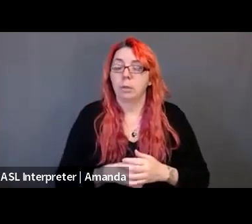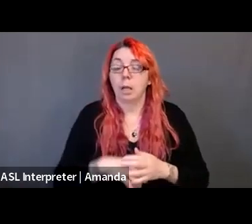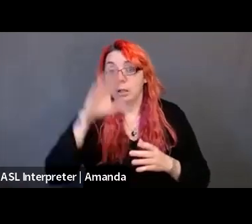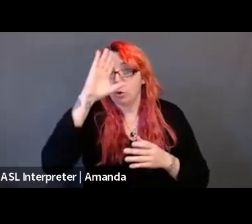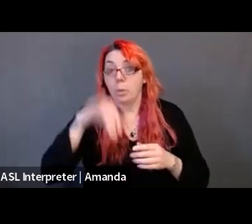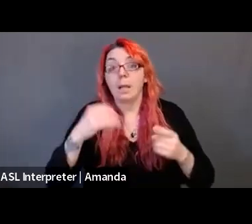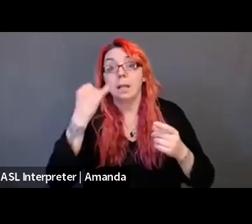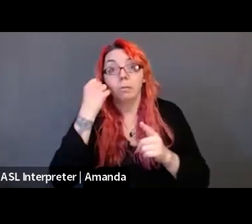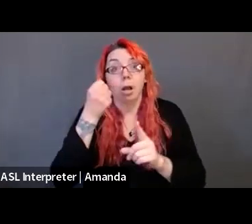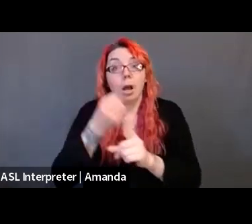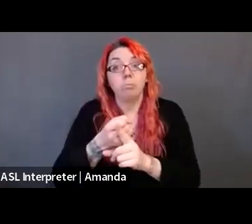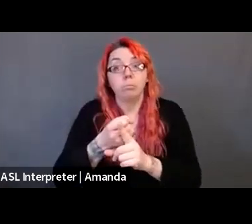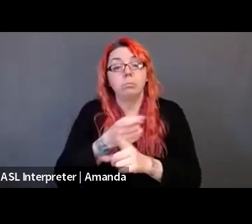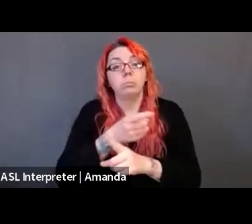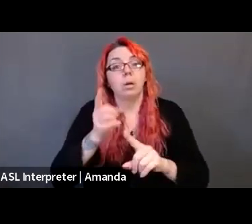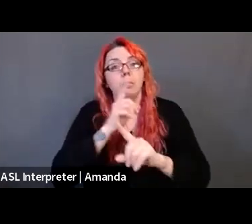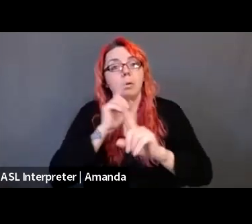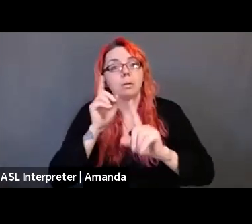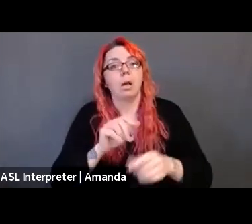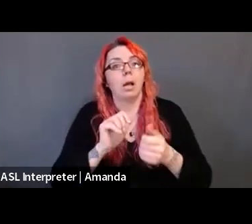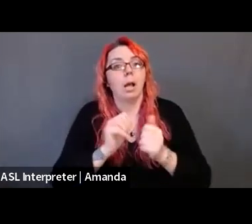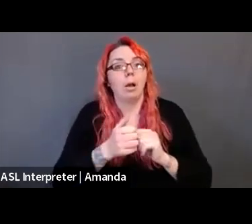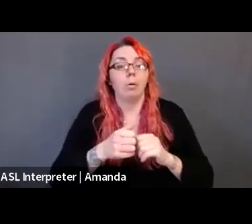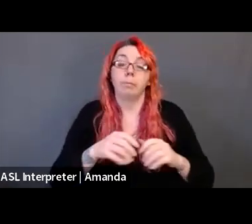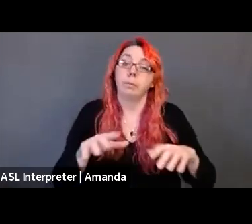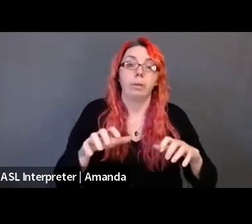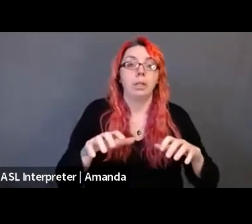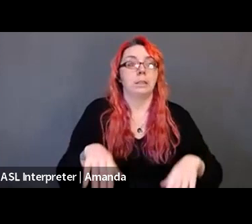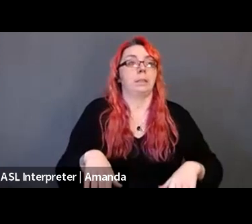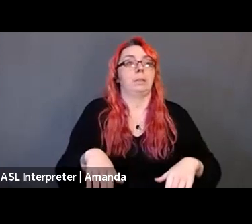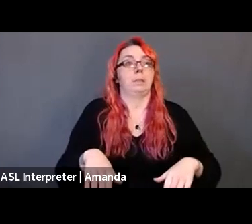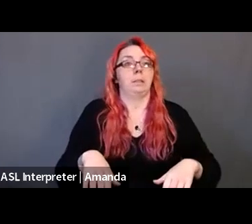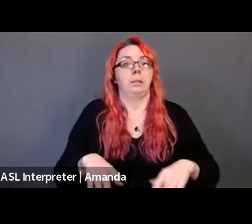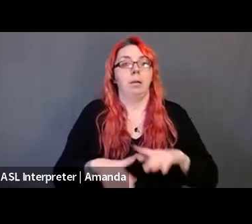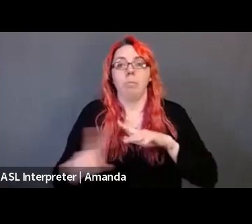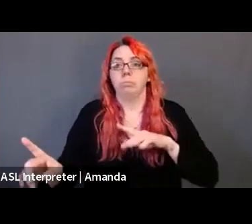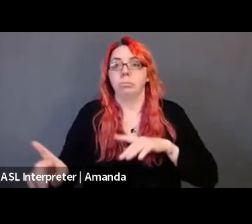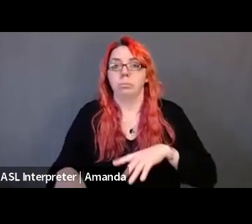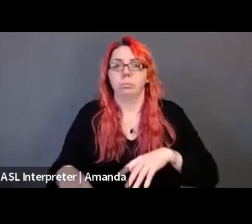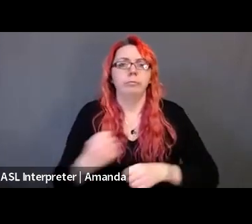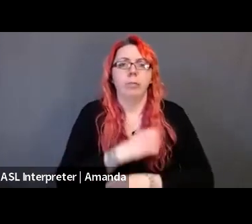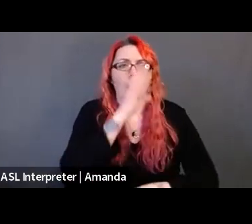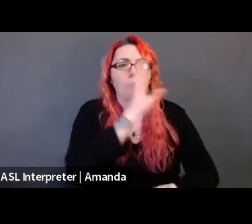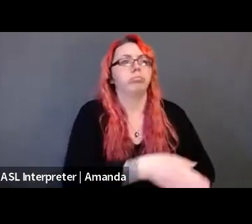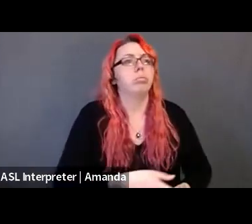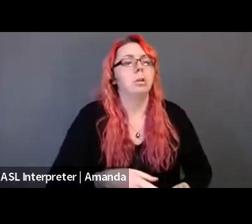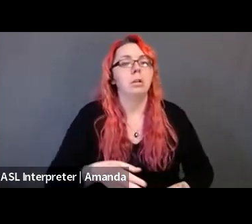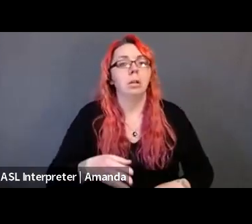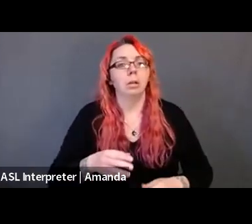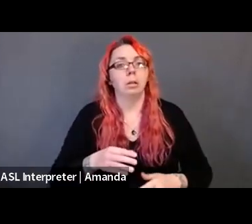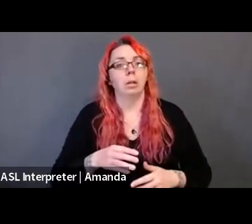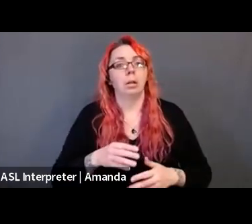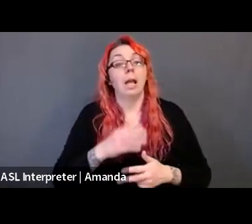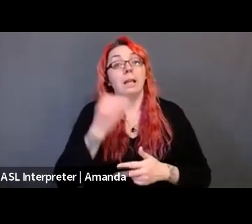freeze, and then responding. So again, and this responding is why, it's that, are we upfront about it? Do we have things in